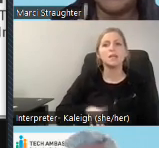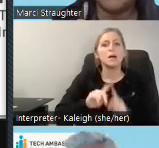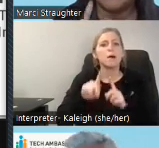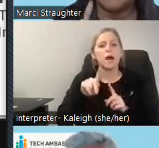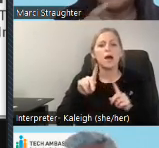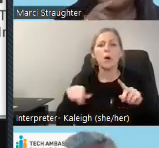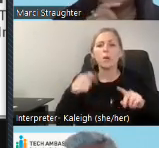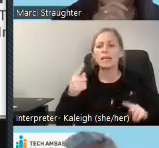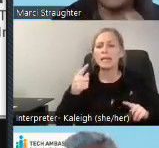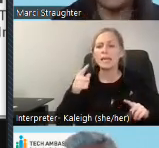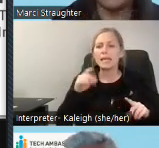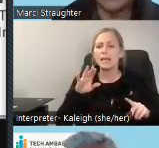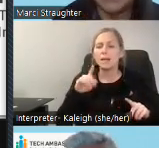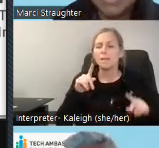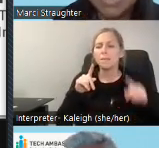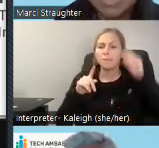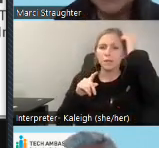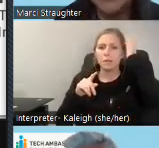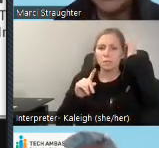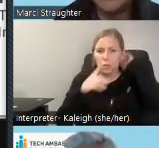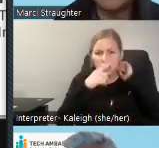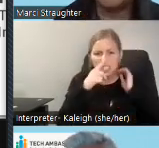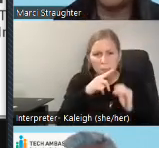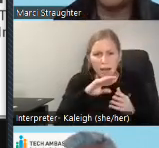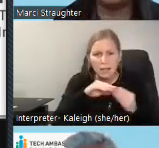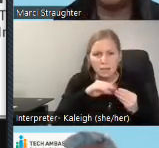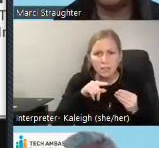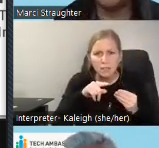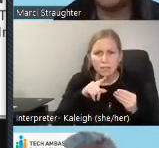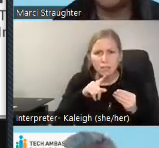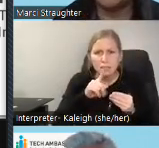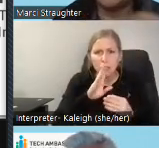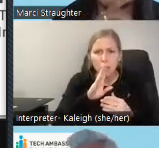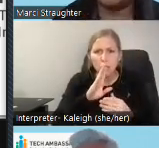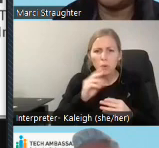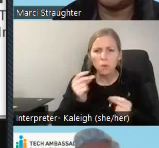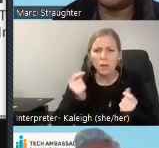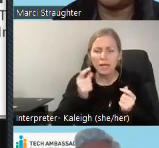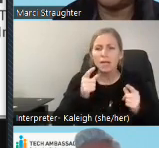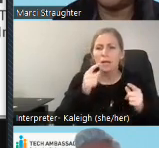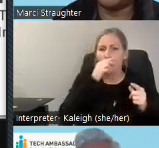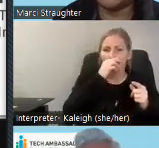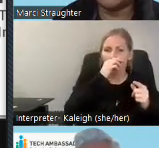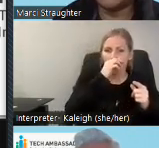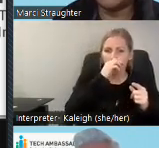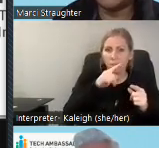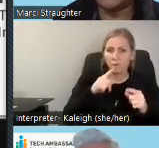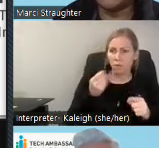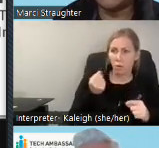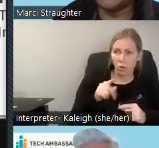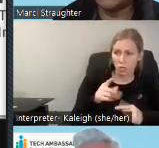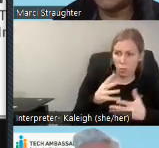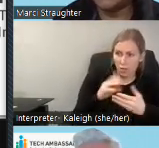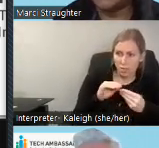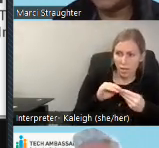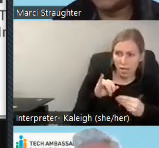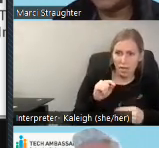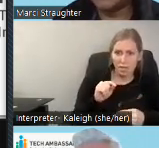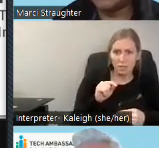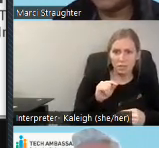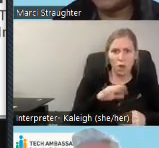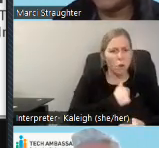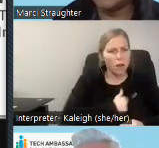say, yeah. Can I say something, George, right quick? Or you want to say it? I'm